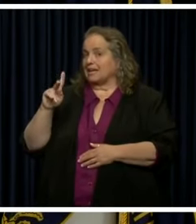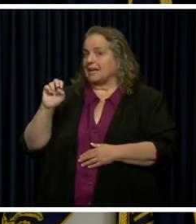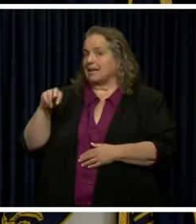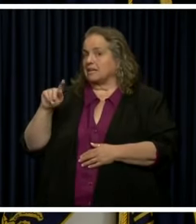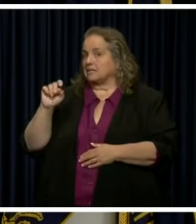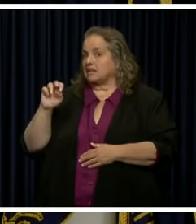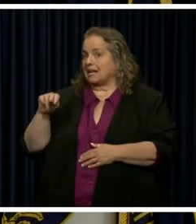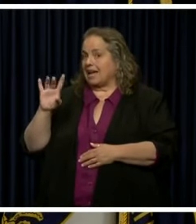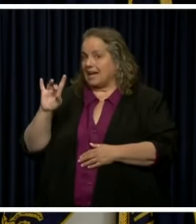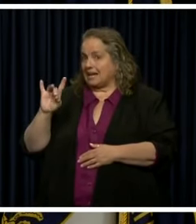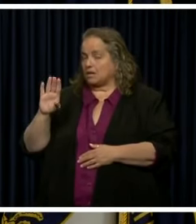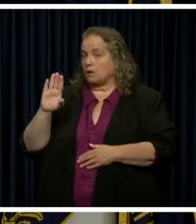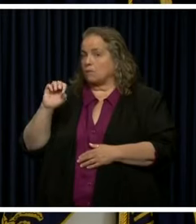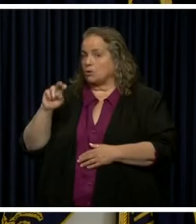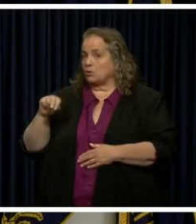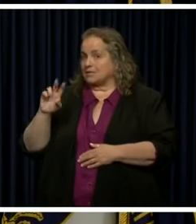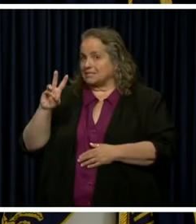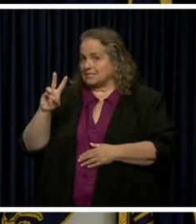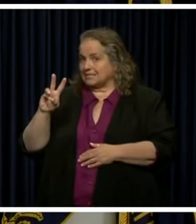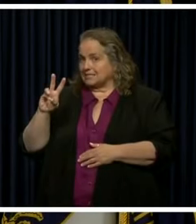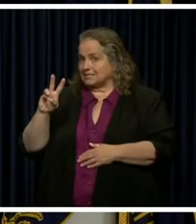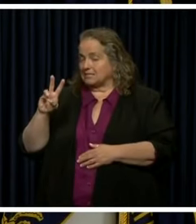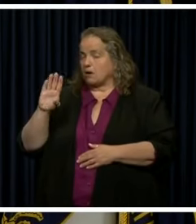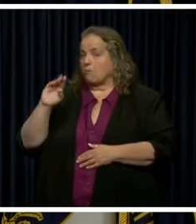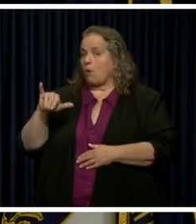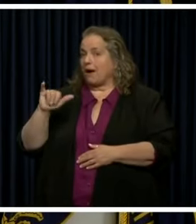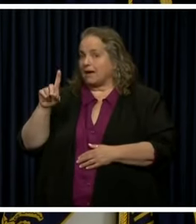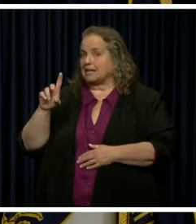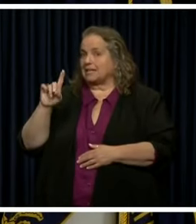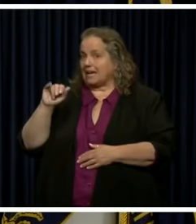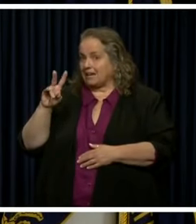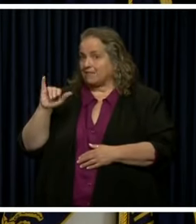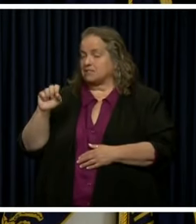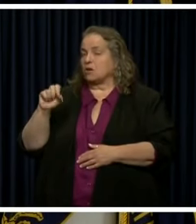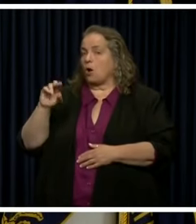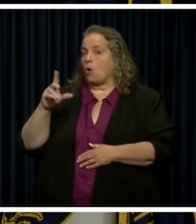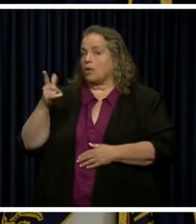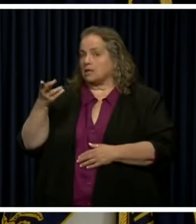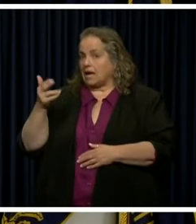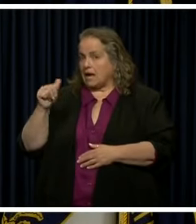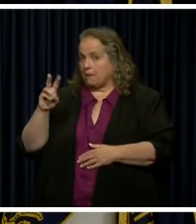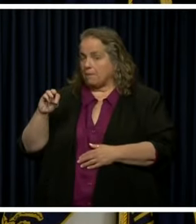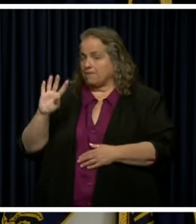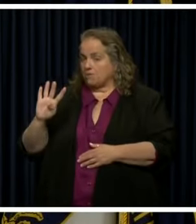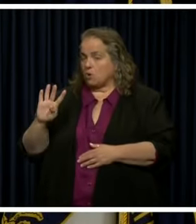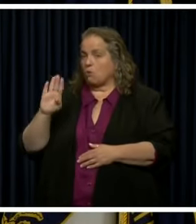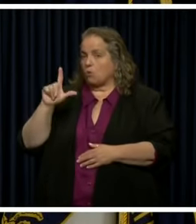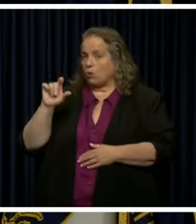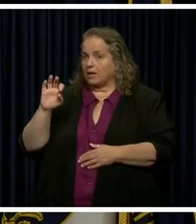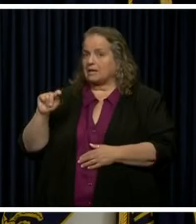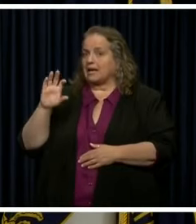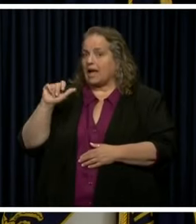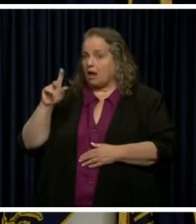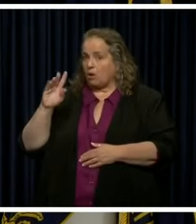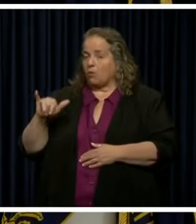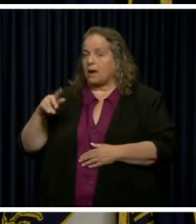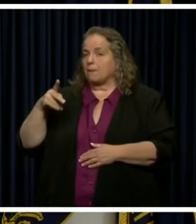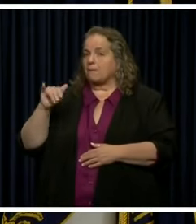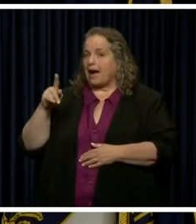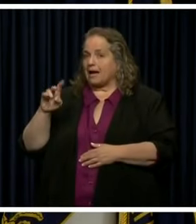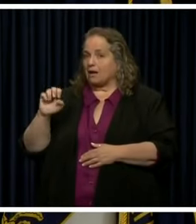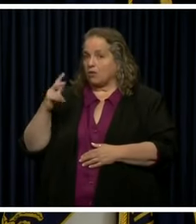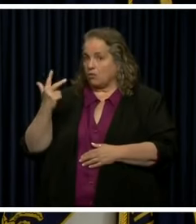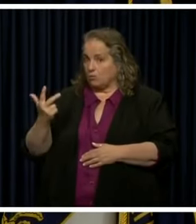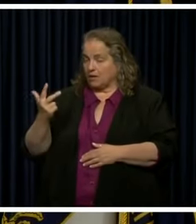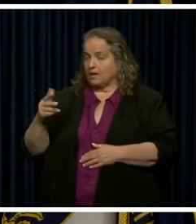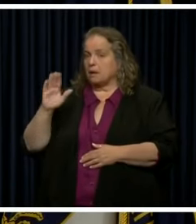Kenton, 8. Boone, 6. Boyd and Davis and Oldham, 4. Bullitt, Callaway, and Pike,